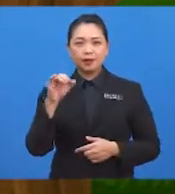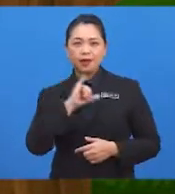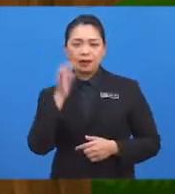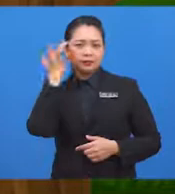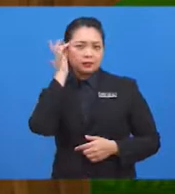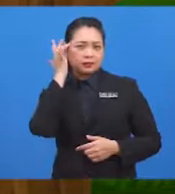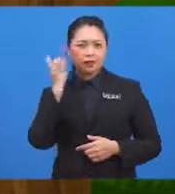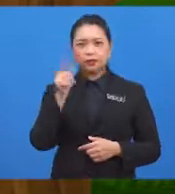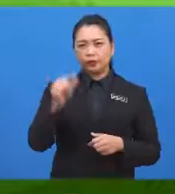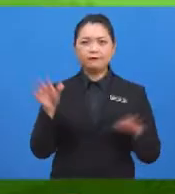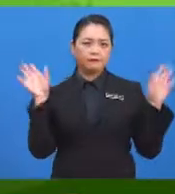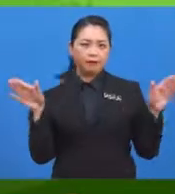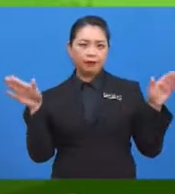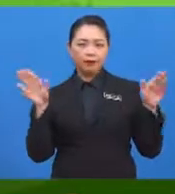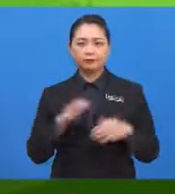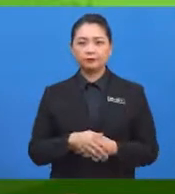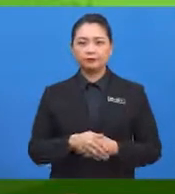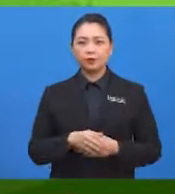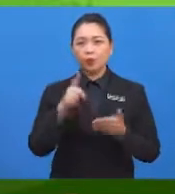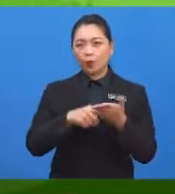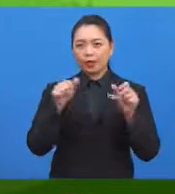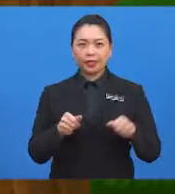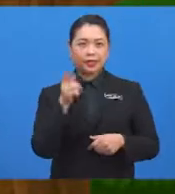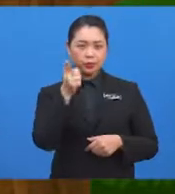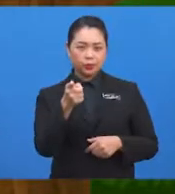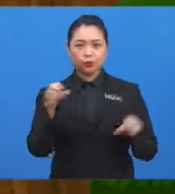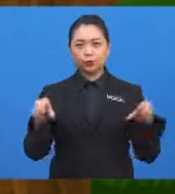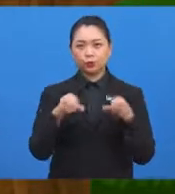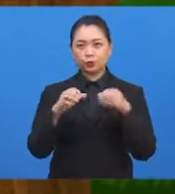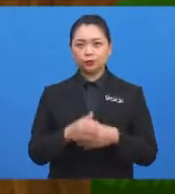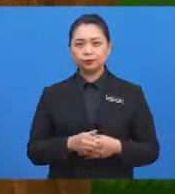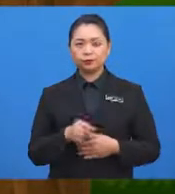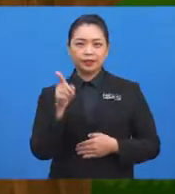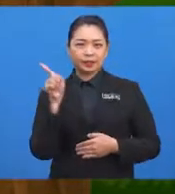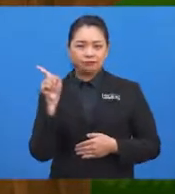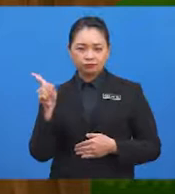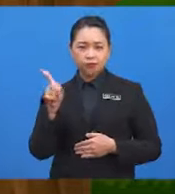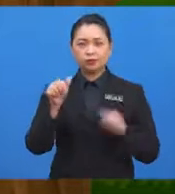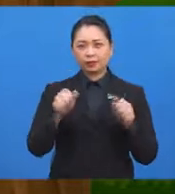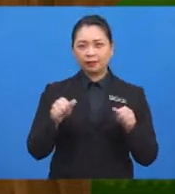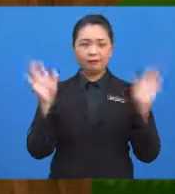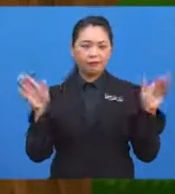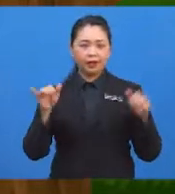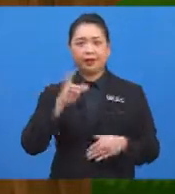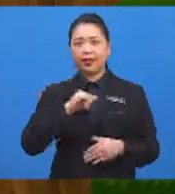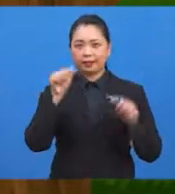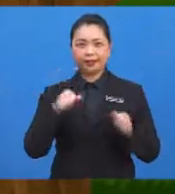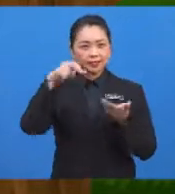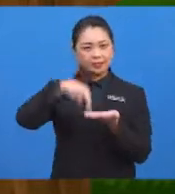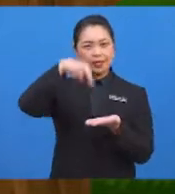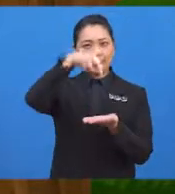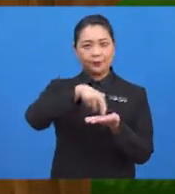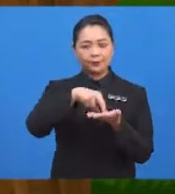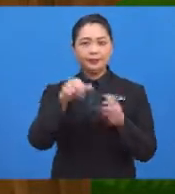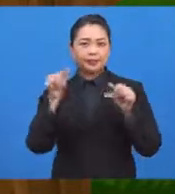can fly. What can you do? You can fly. I can jump.